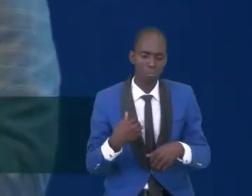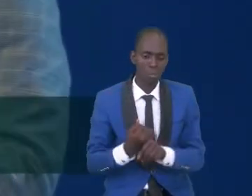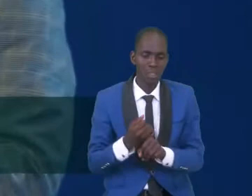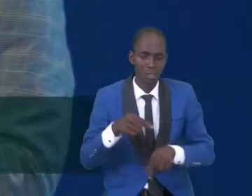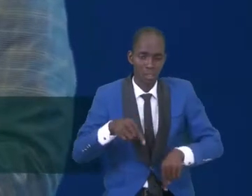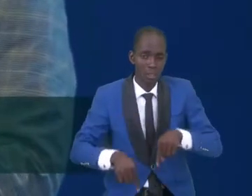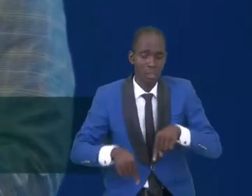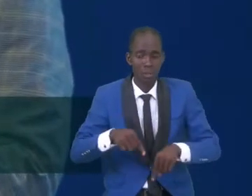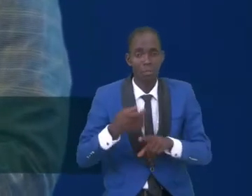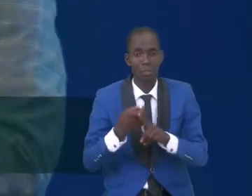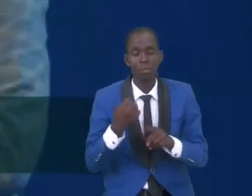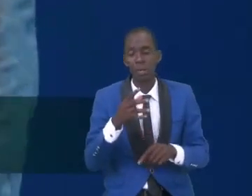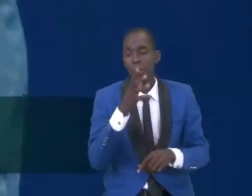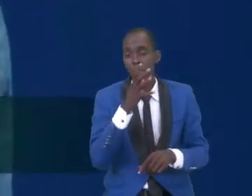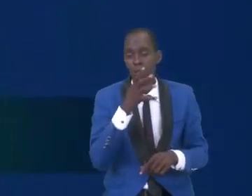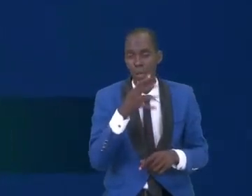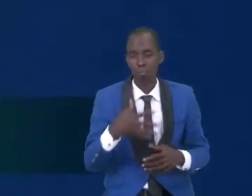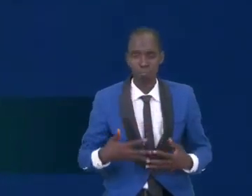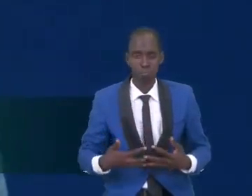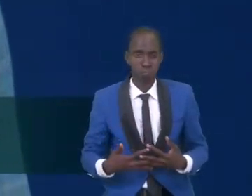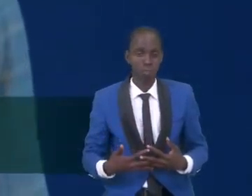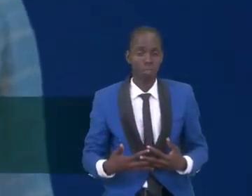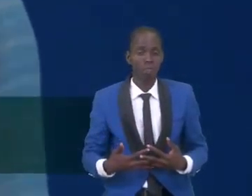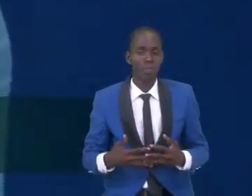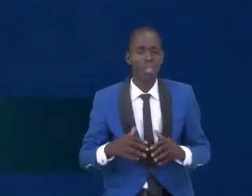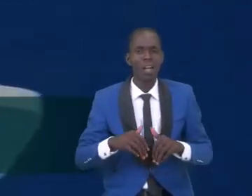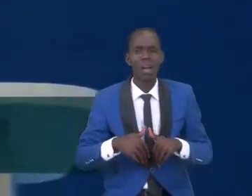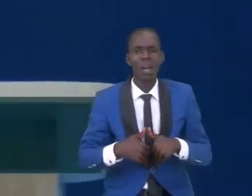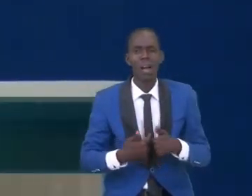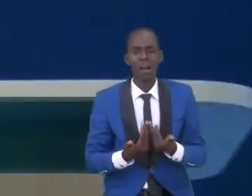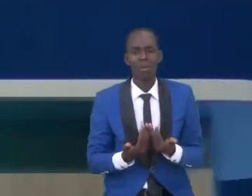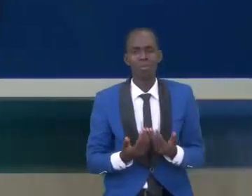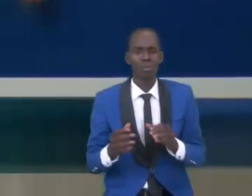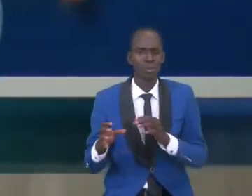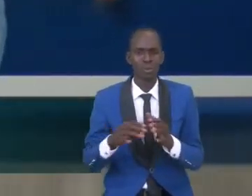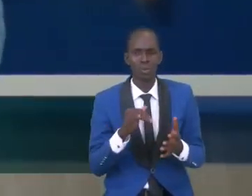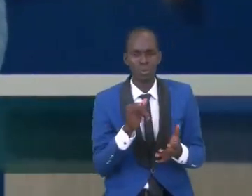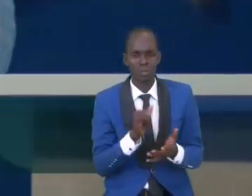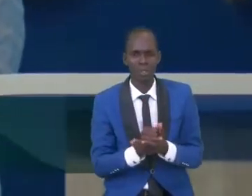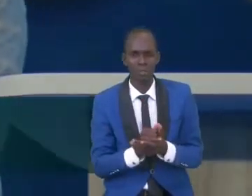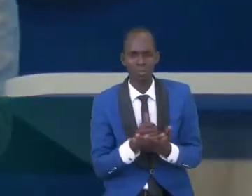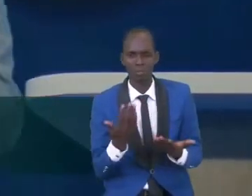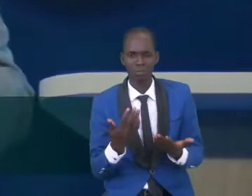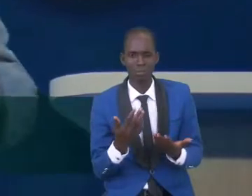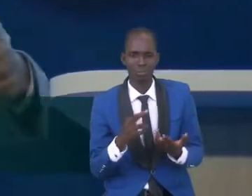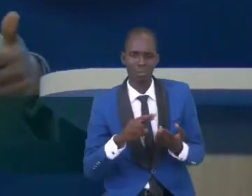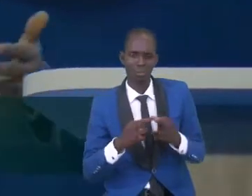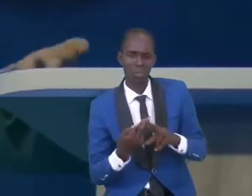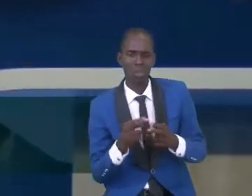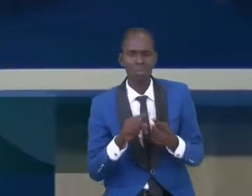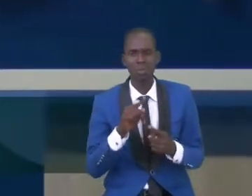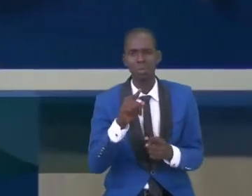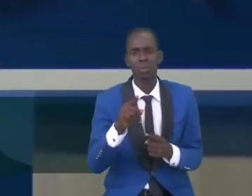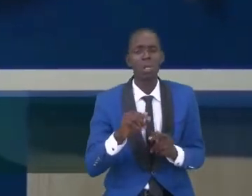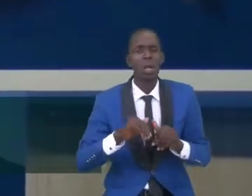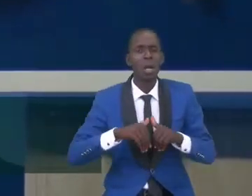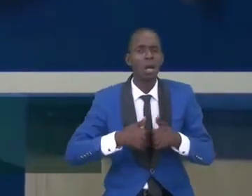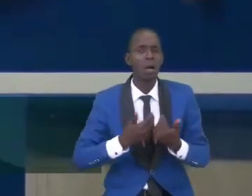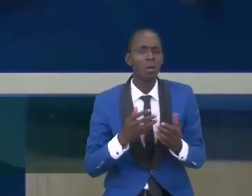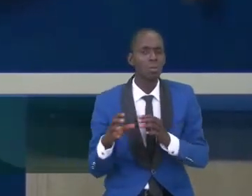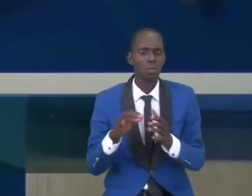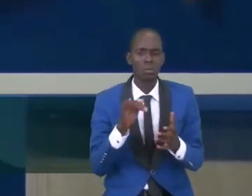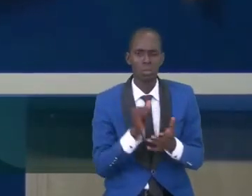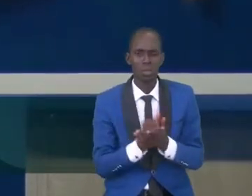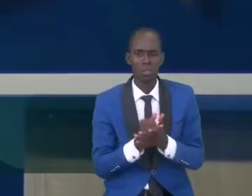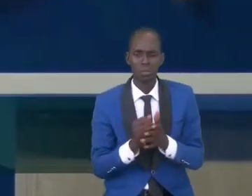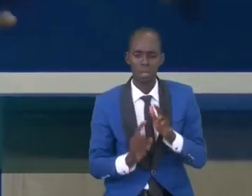mother's womb. How does that resonate with you? How does that appear